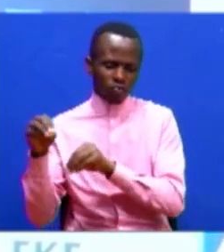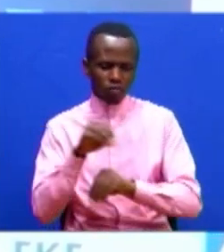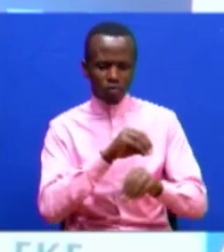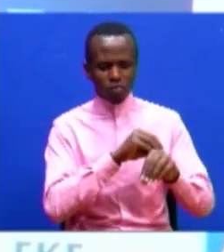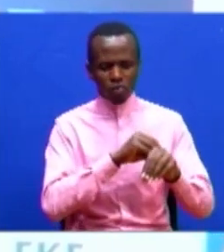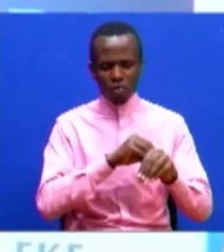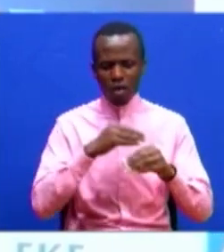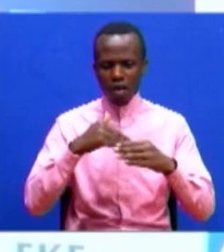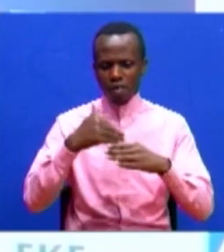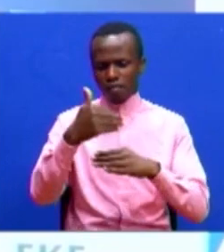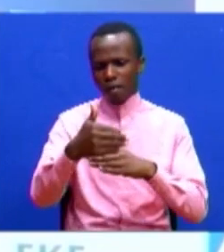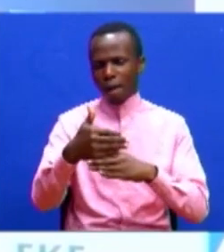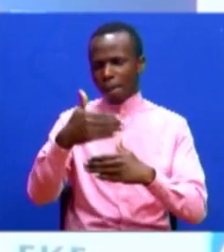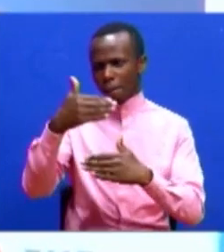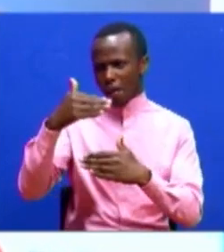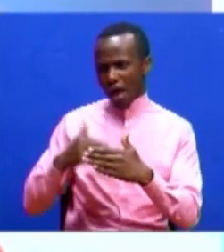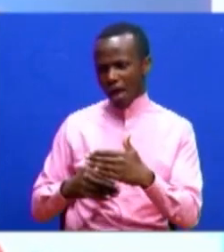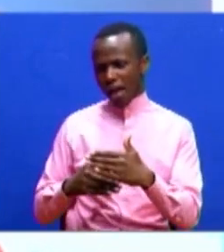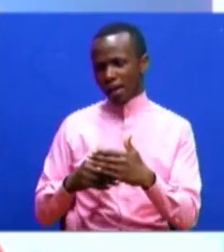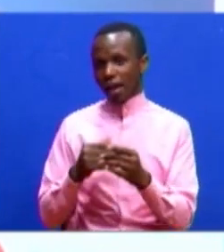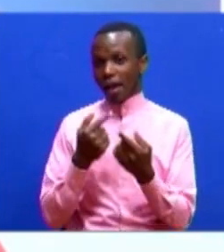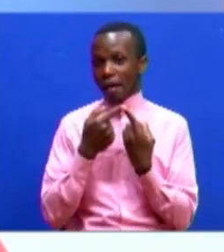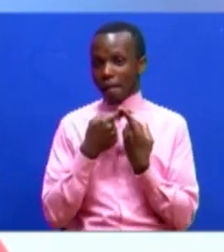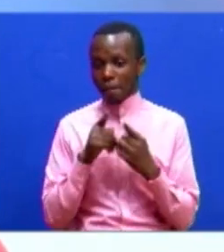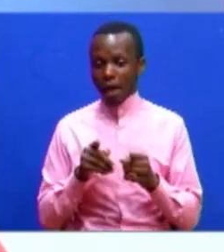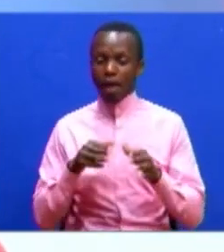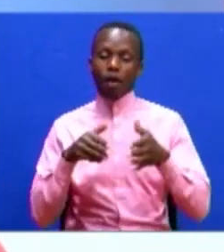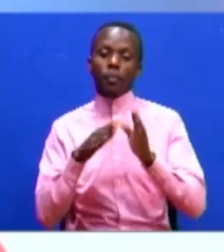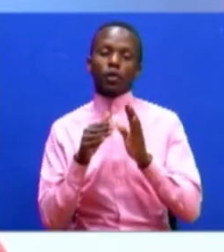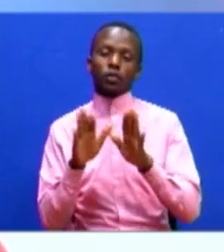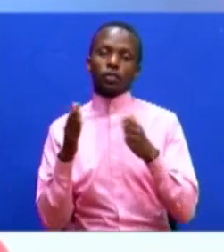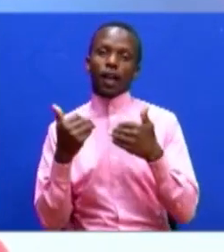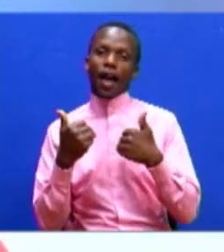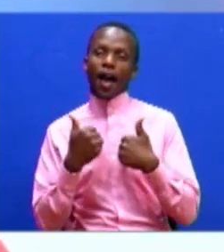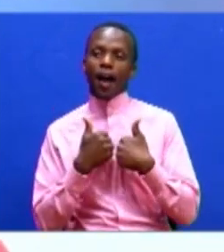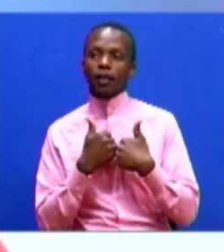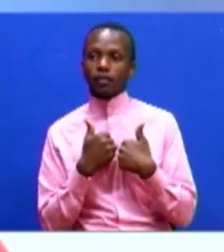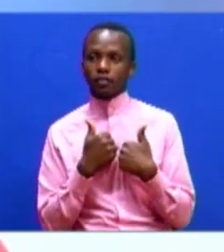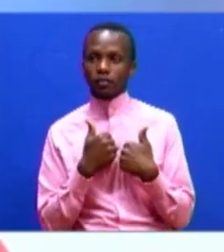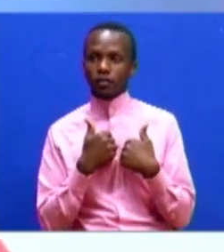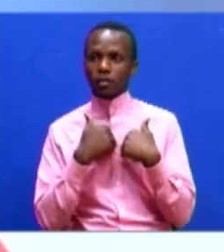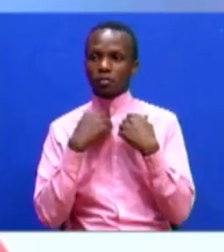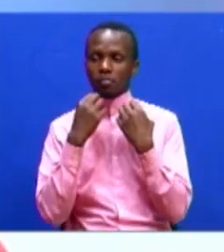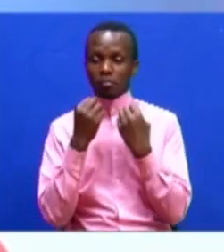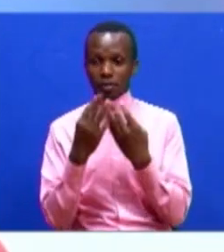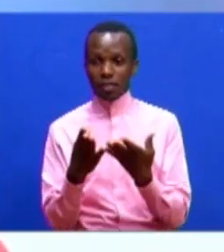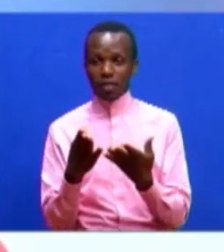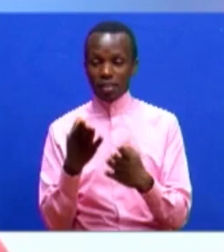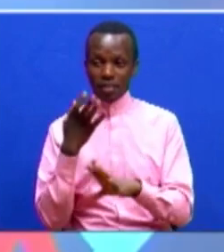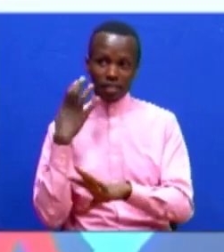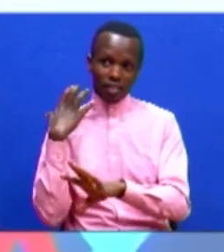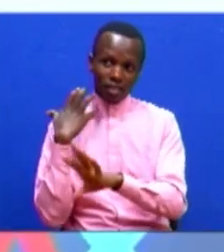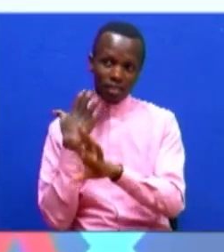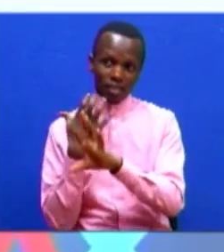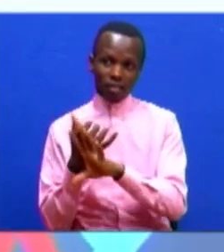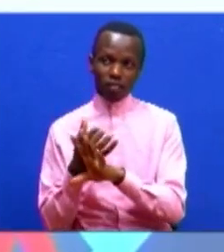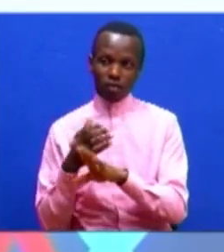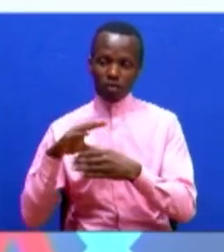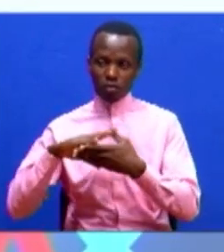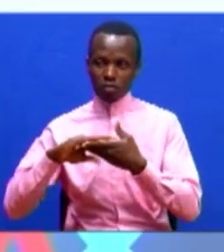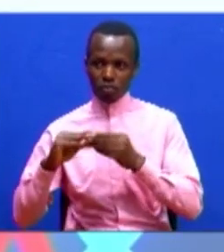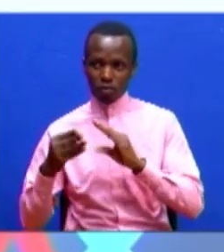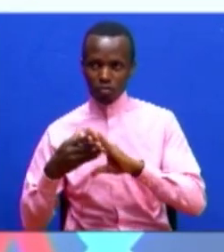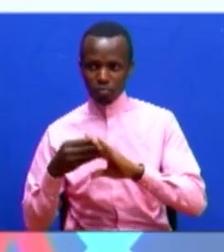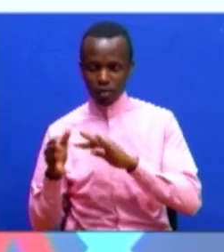mbele ili forge. Nuna chances pia nafasi zimekuwa ngumu kutengeneza. Mpira nataka hivyo